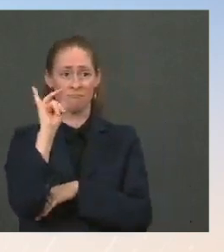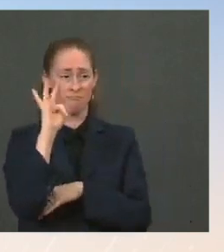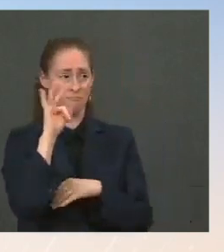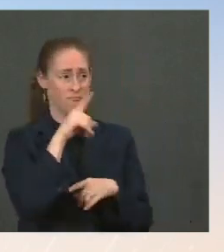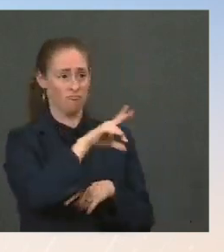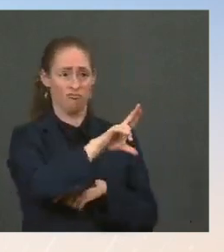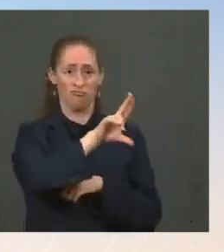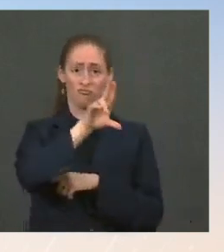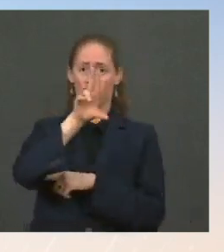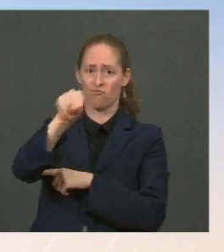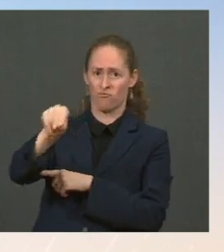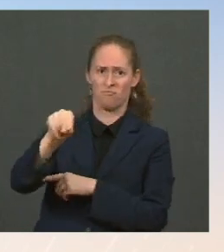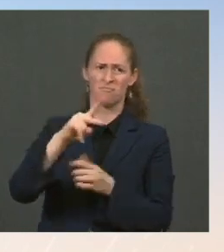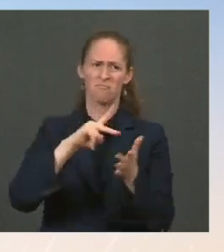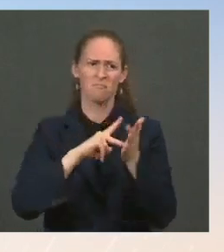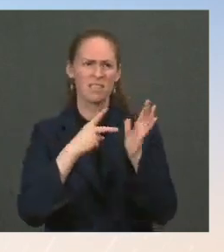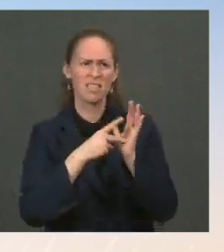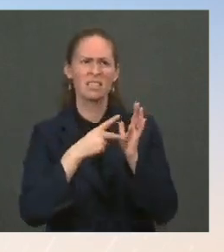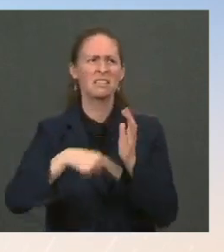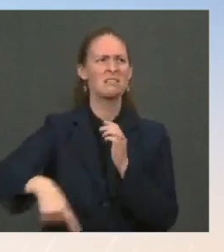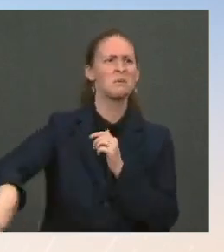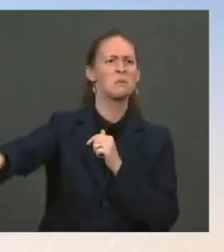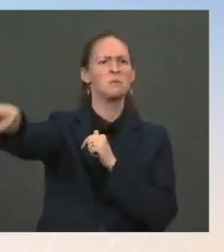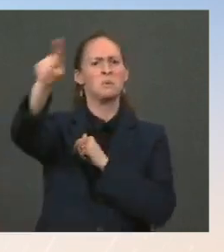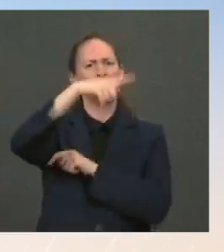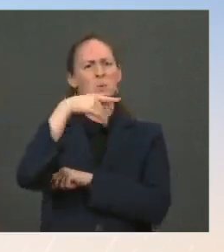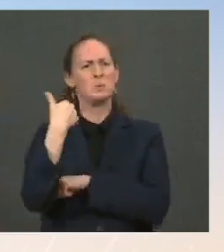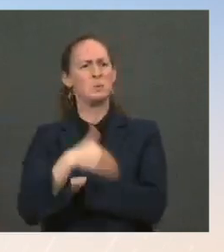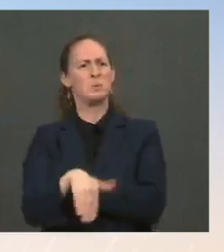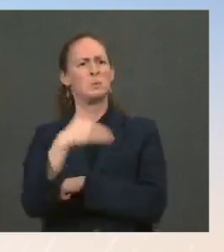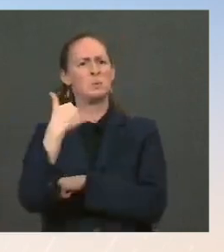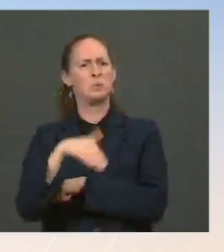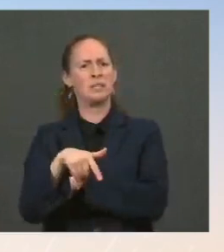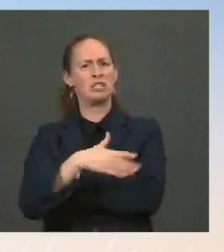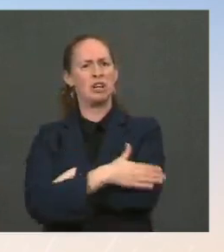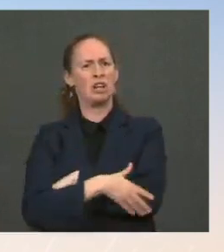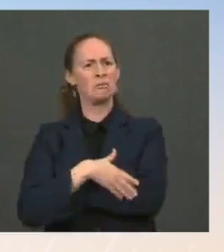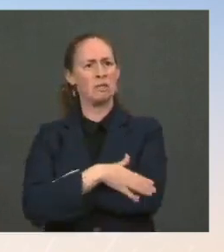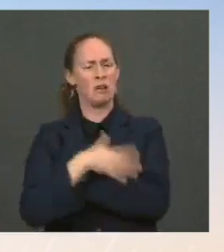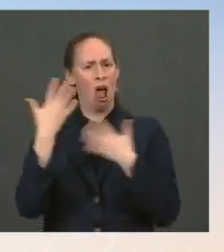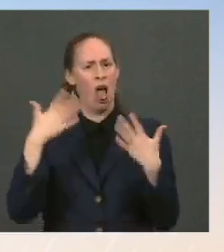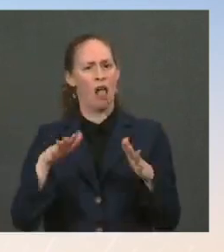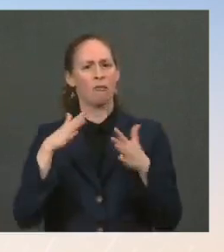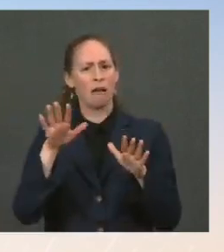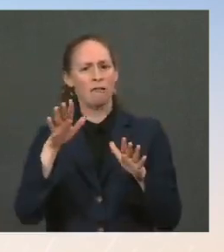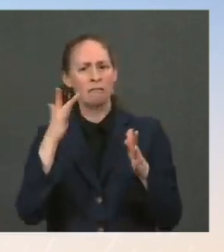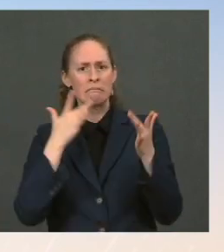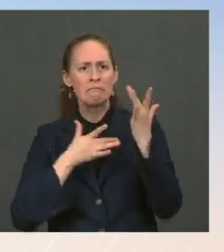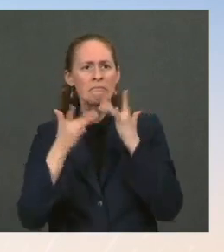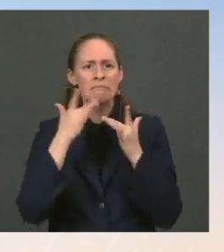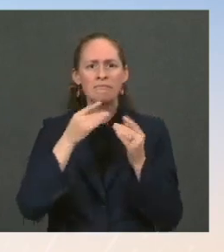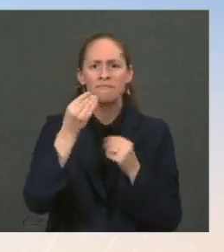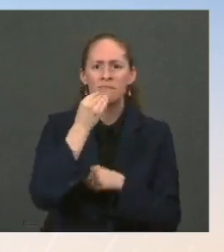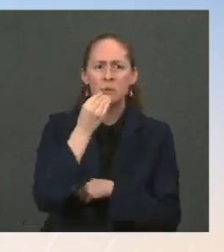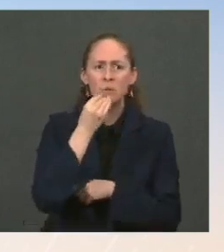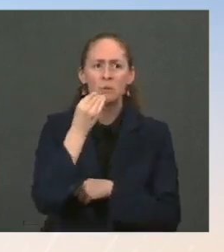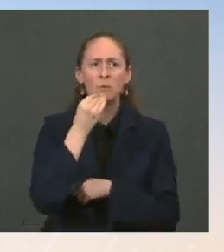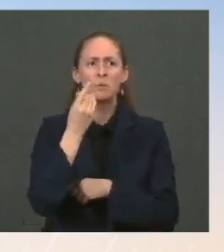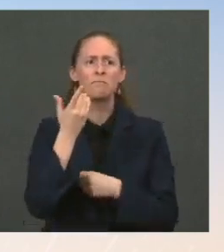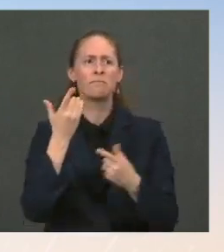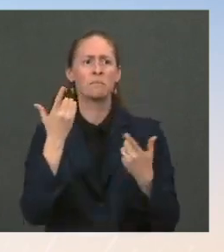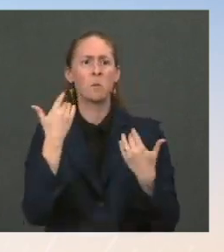in the big picture for this nation and food shortages and other product